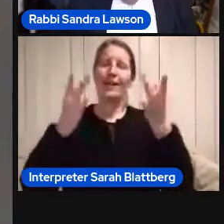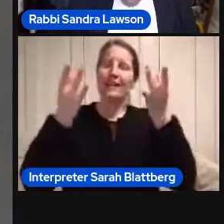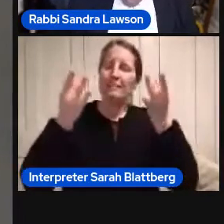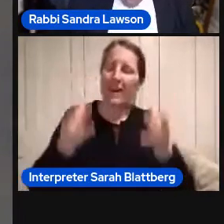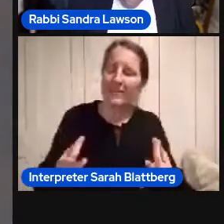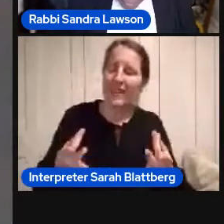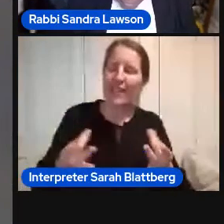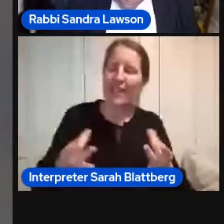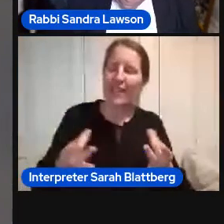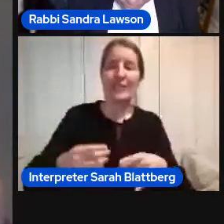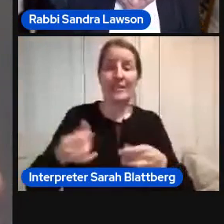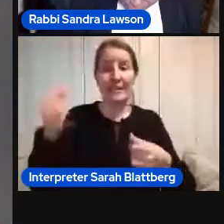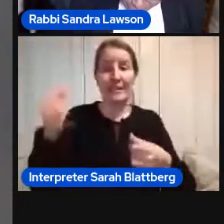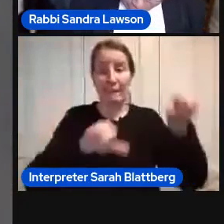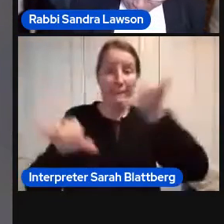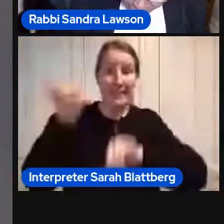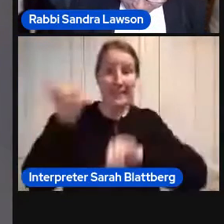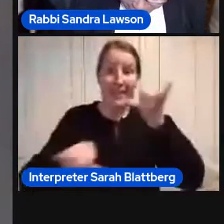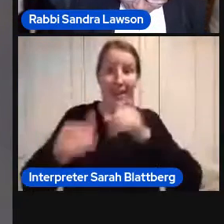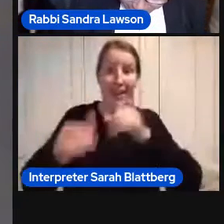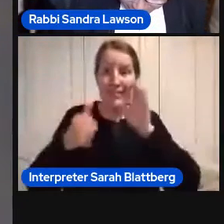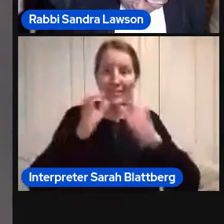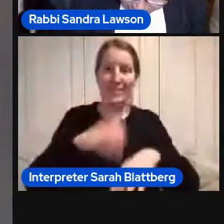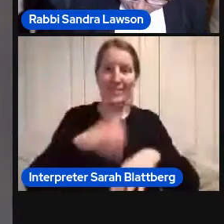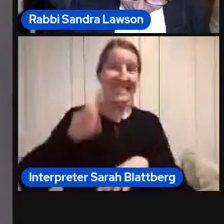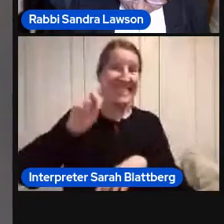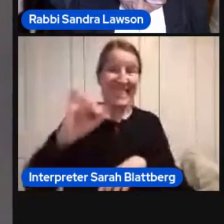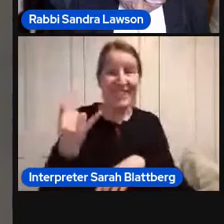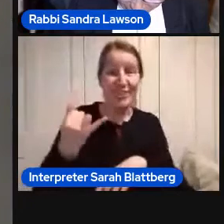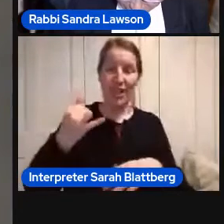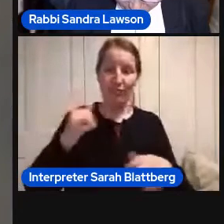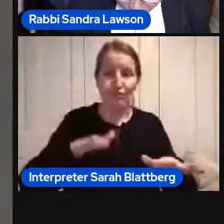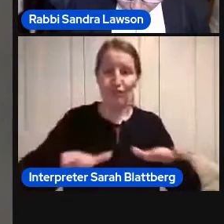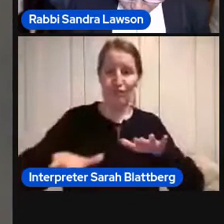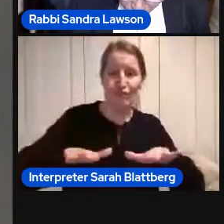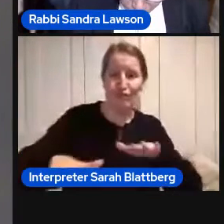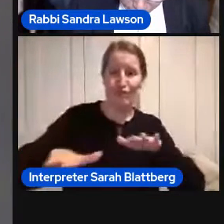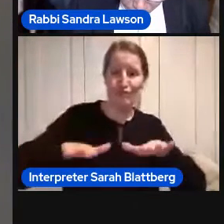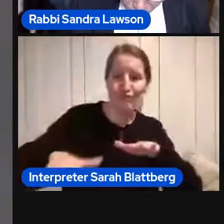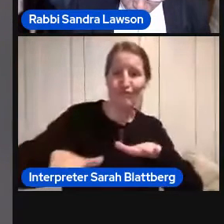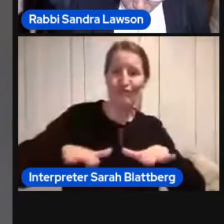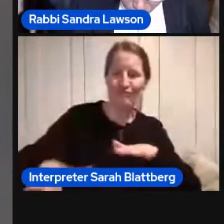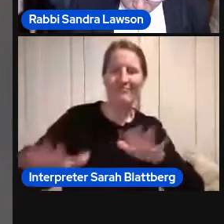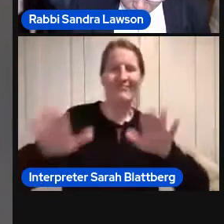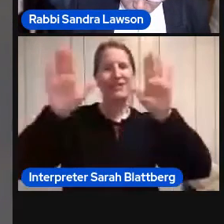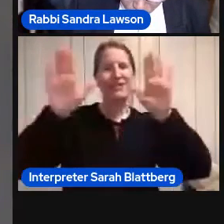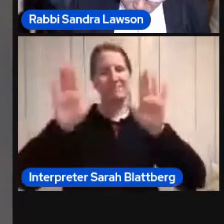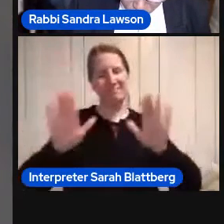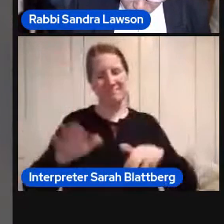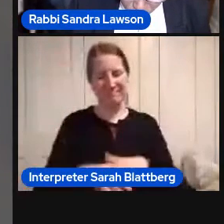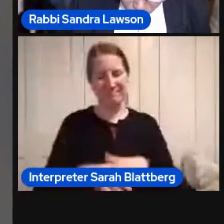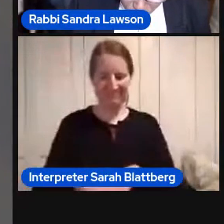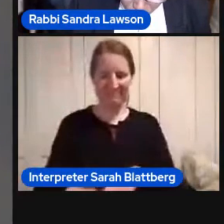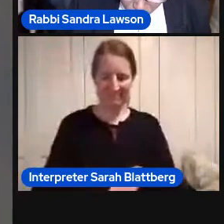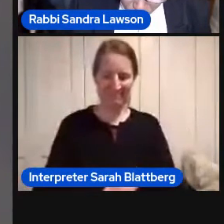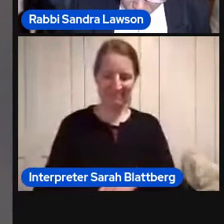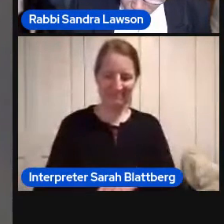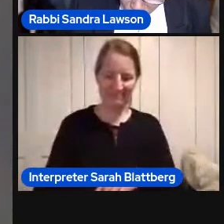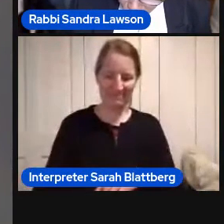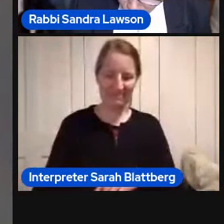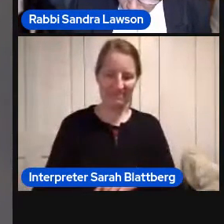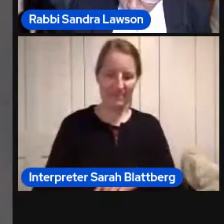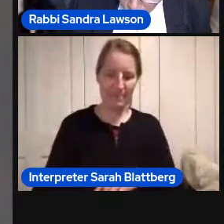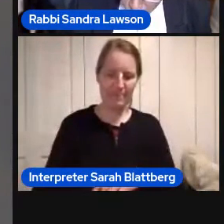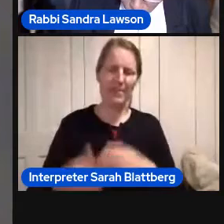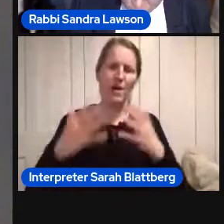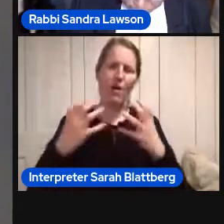the mixology, our awesome DJ. But for a moment, I'd like for us to acknowledge